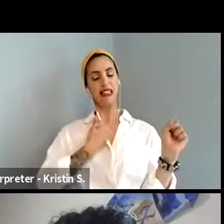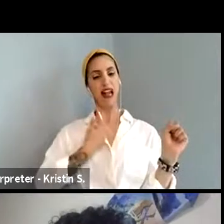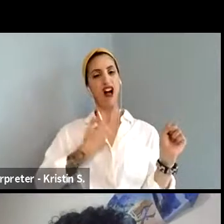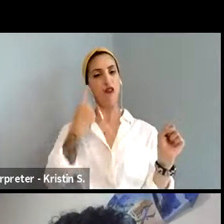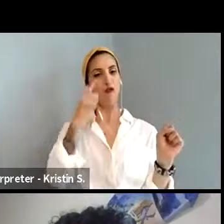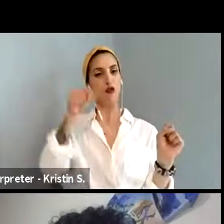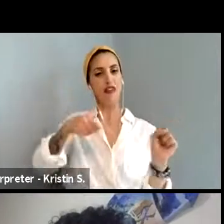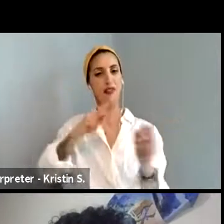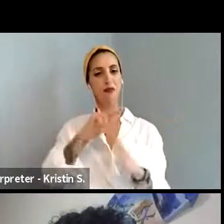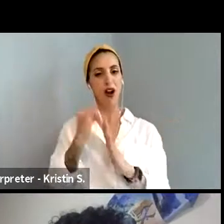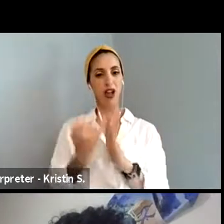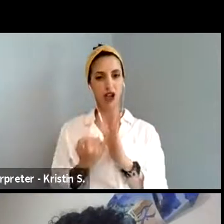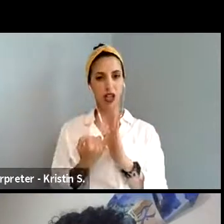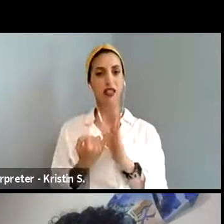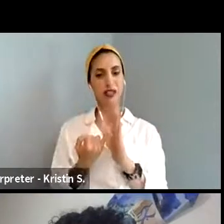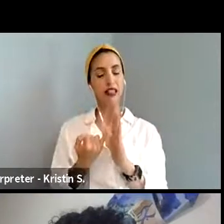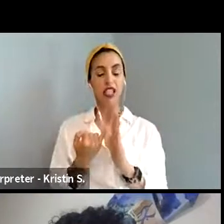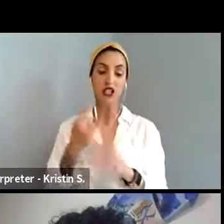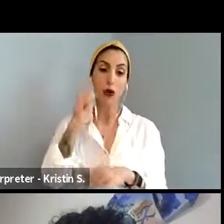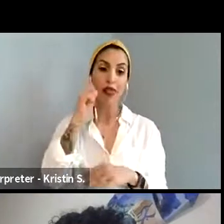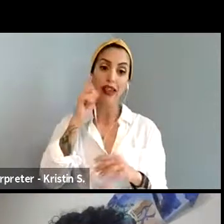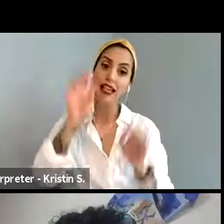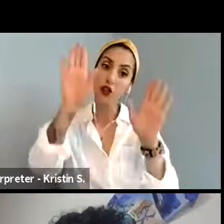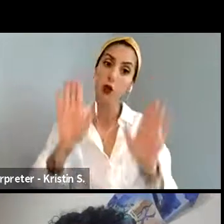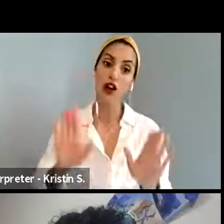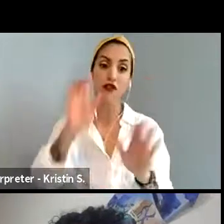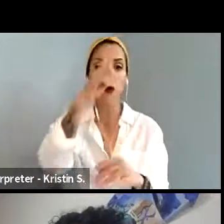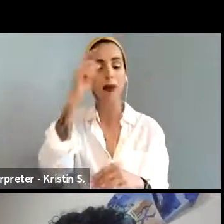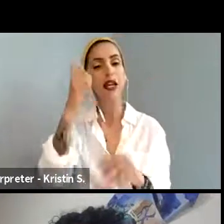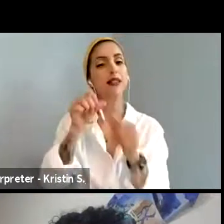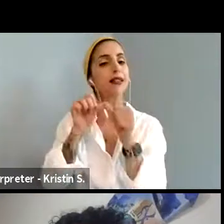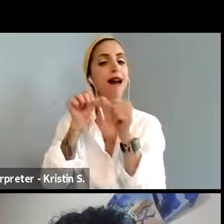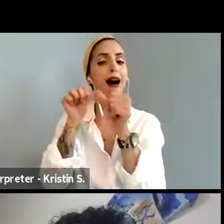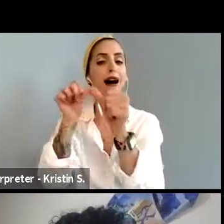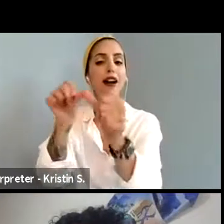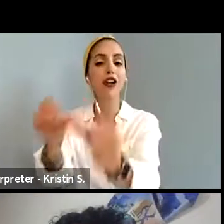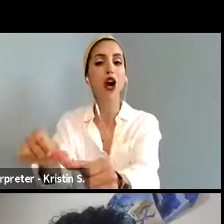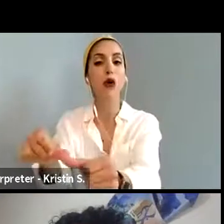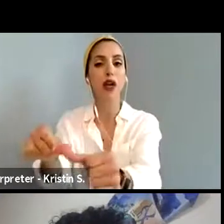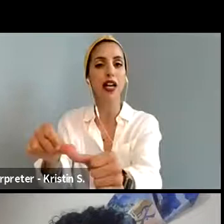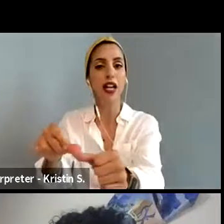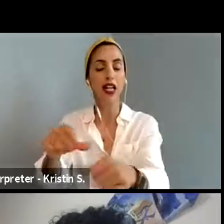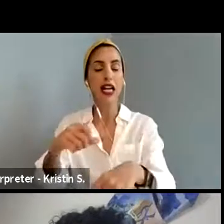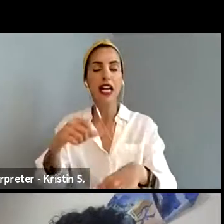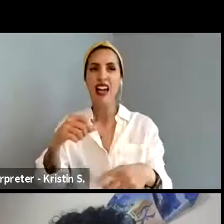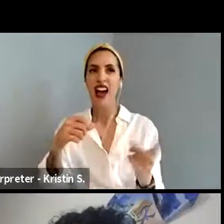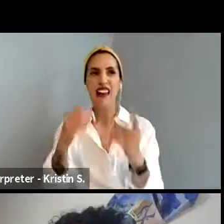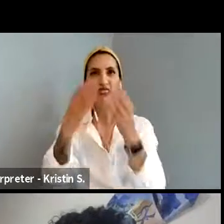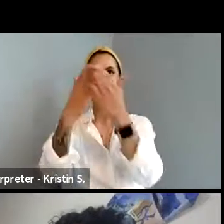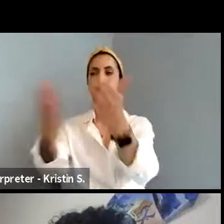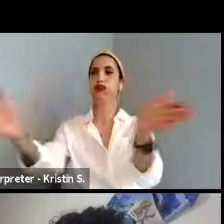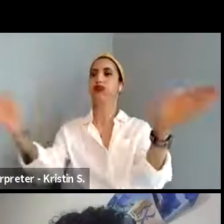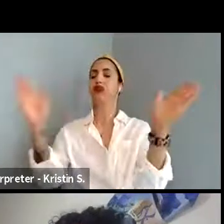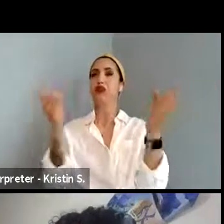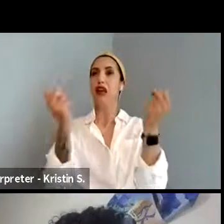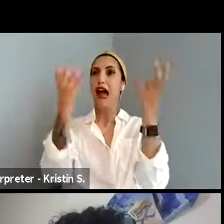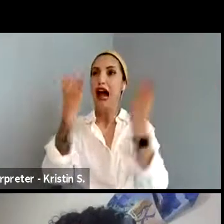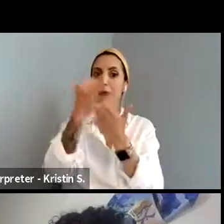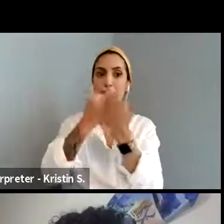I do feel like it is really fantastic because it's an ongoing. And when you think about like the scope of it and all the artists and all